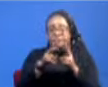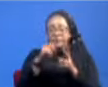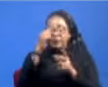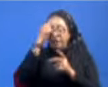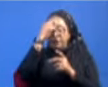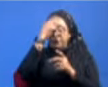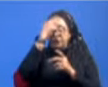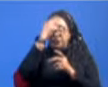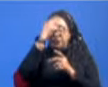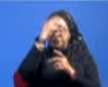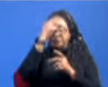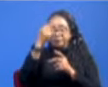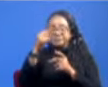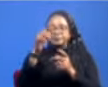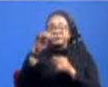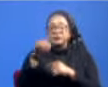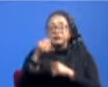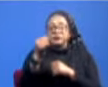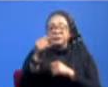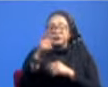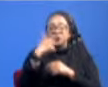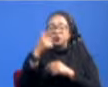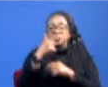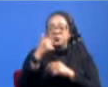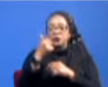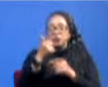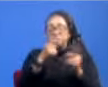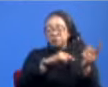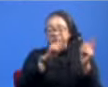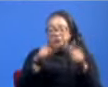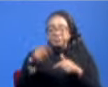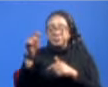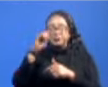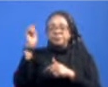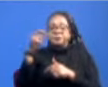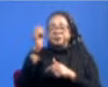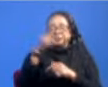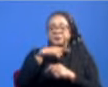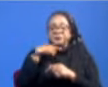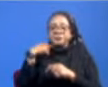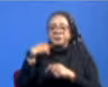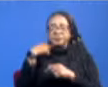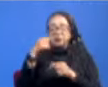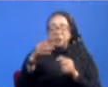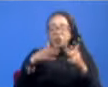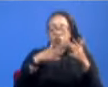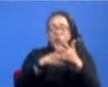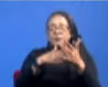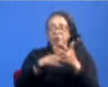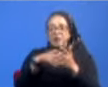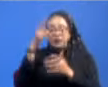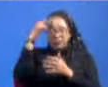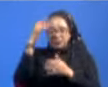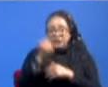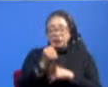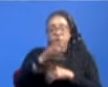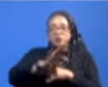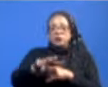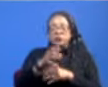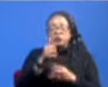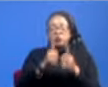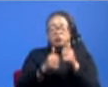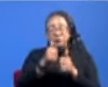journalist, Arshad Sharif, who had sought refuge in Kenya, was killed at a roadblock in Kajiado County, which the High